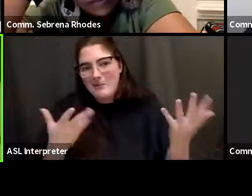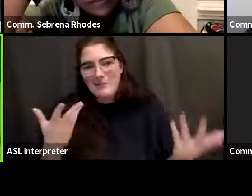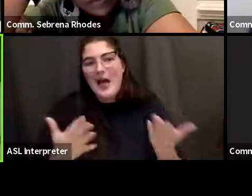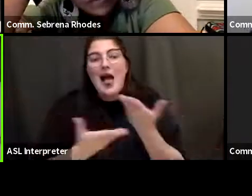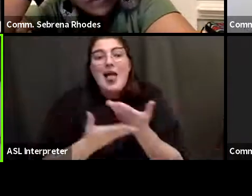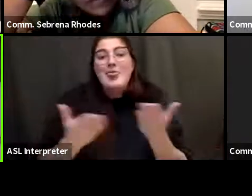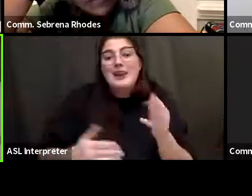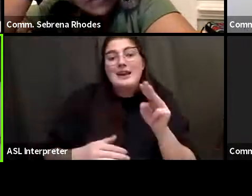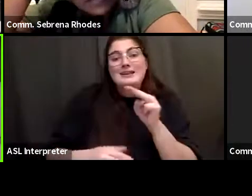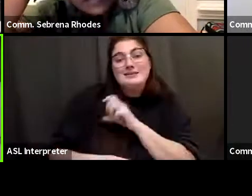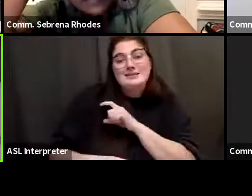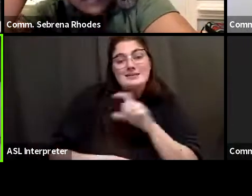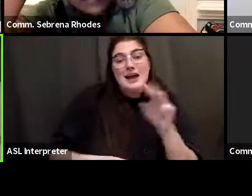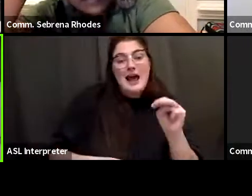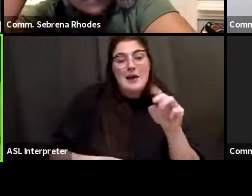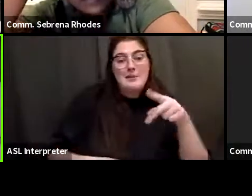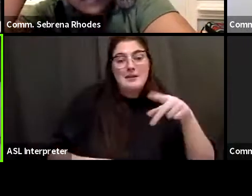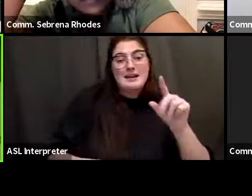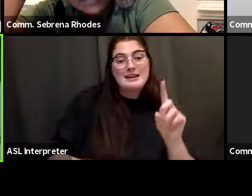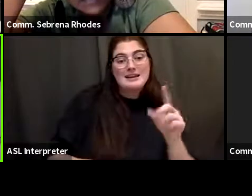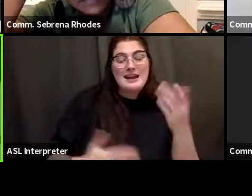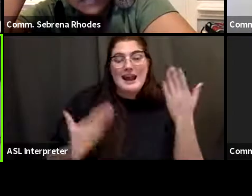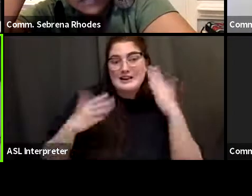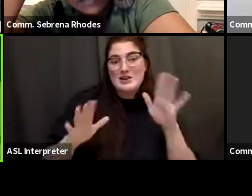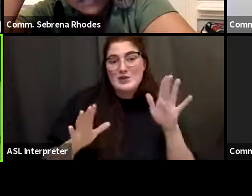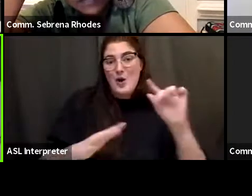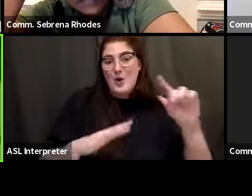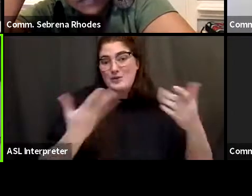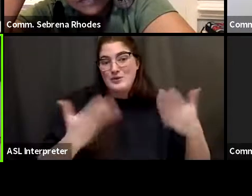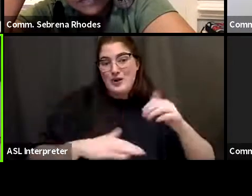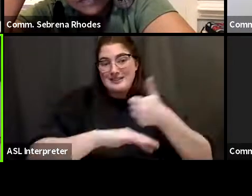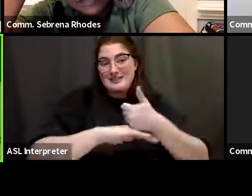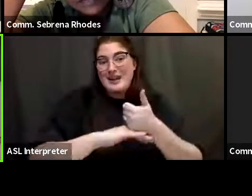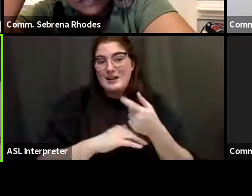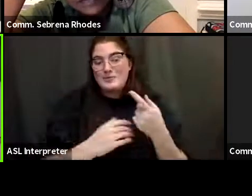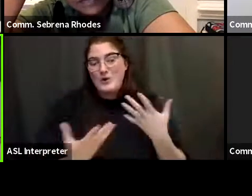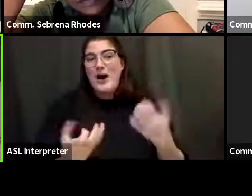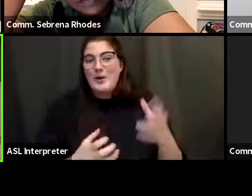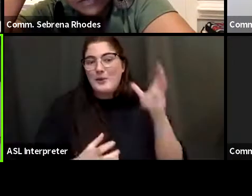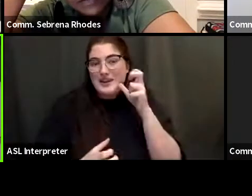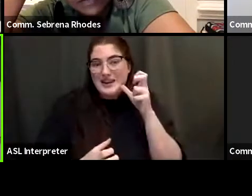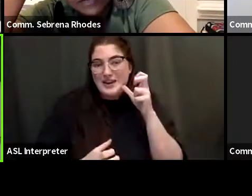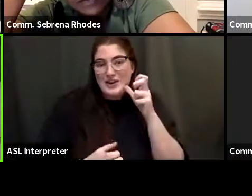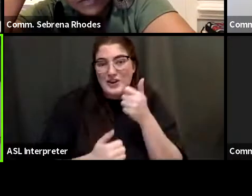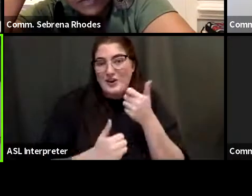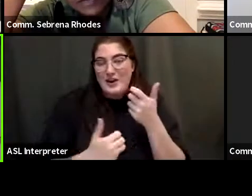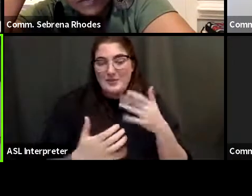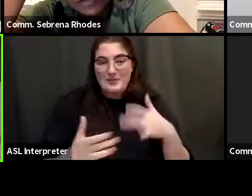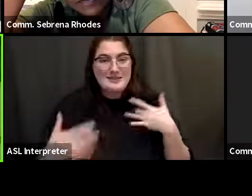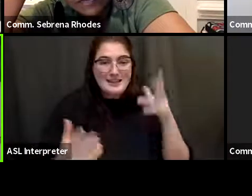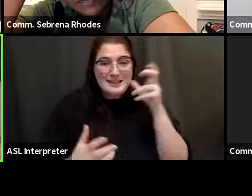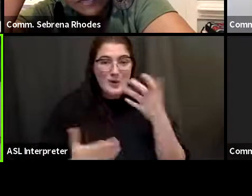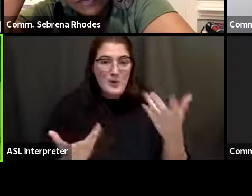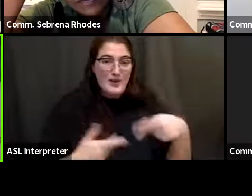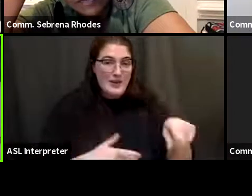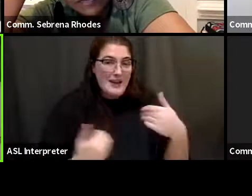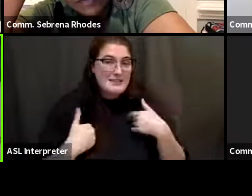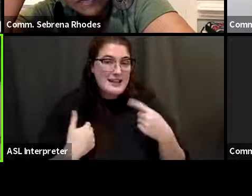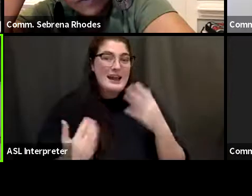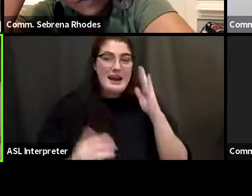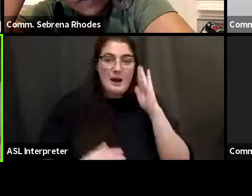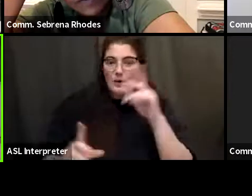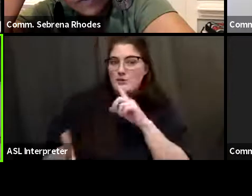things in MPD I didn't know existed yet. So I'm really interested to hear what everyone's talking about with that, and I will make sure to relay anything important to that to